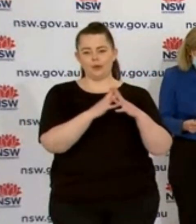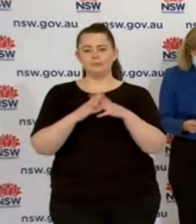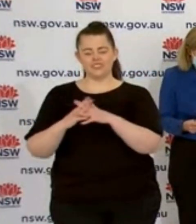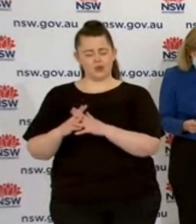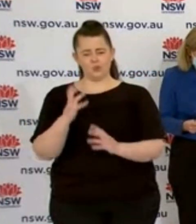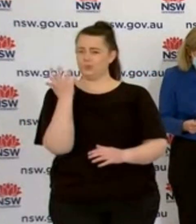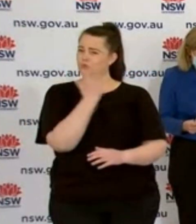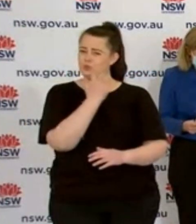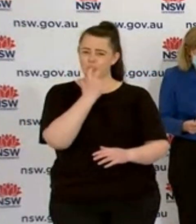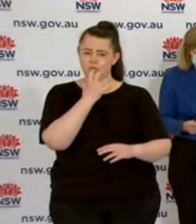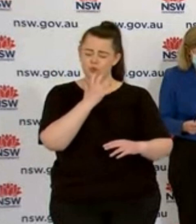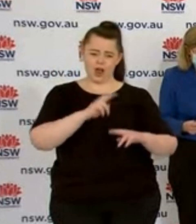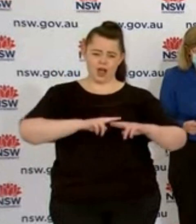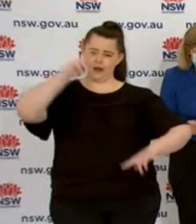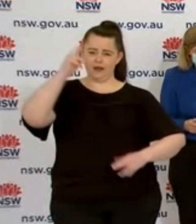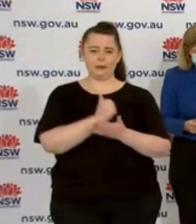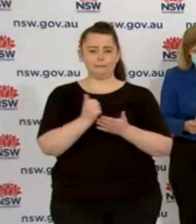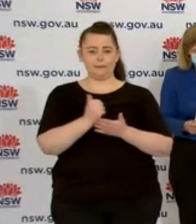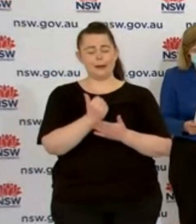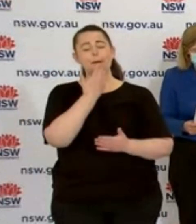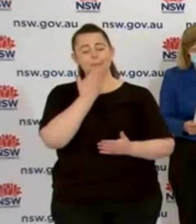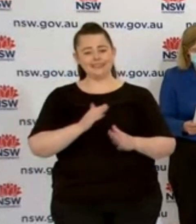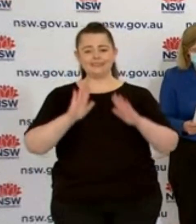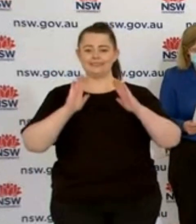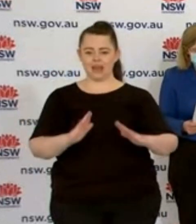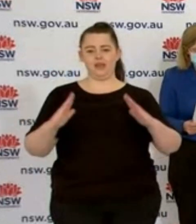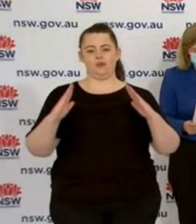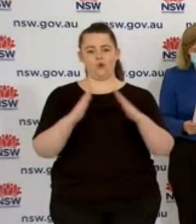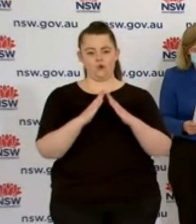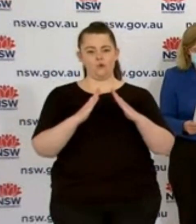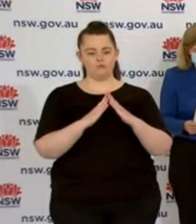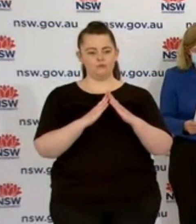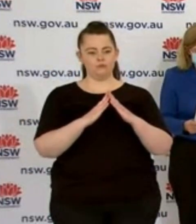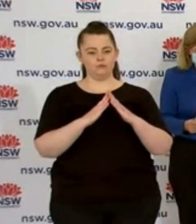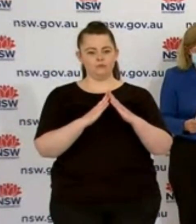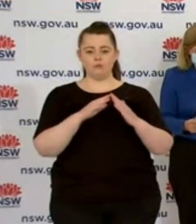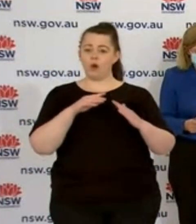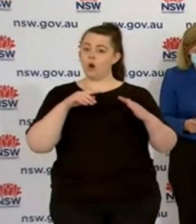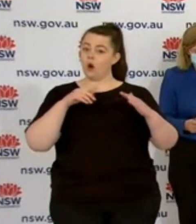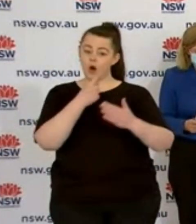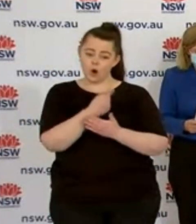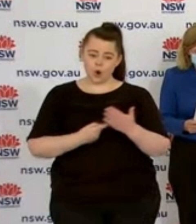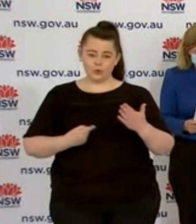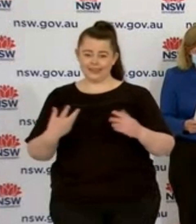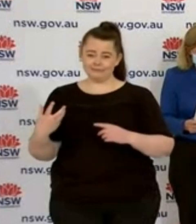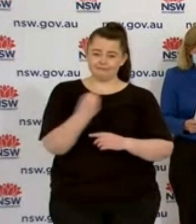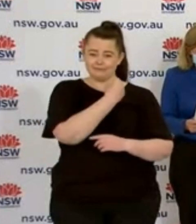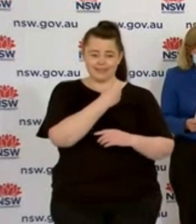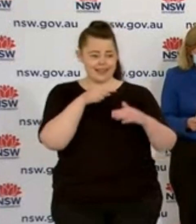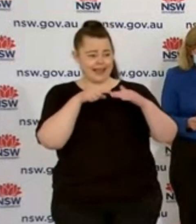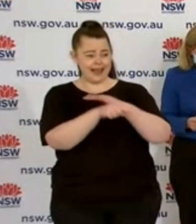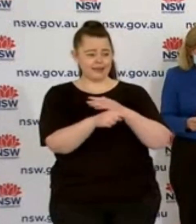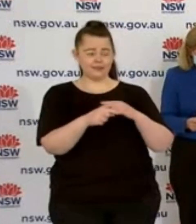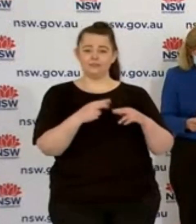And we really need people to stay home. And the only reason you should really be leaving home, unless you absolutely have to get an